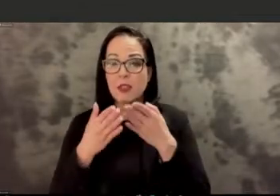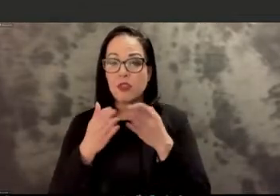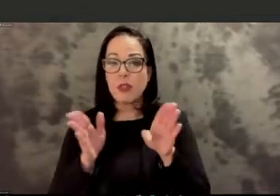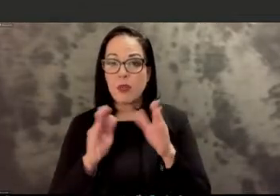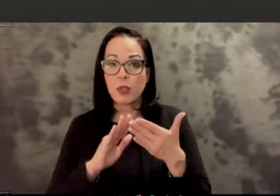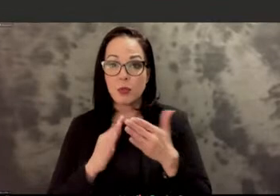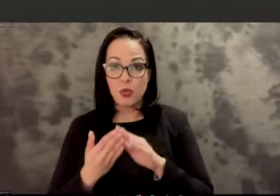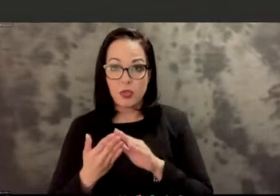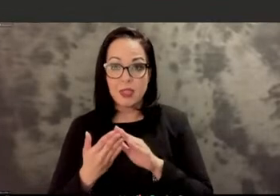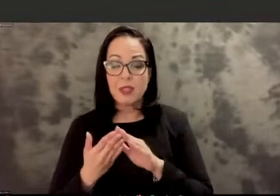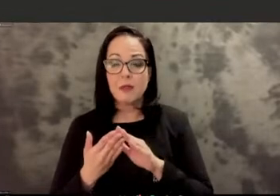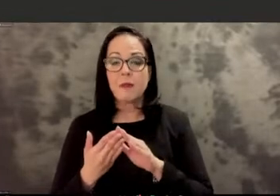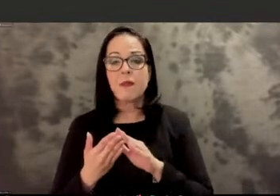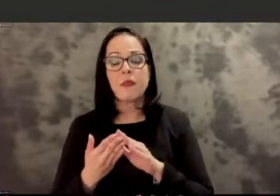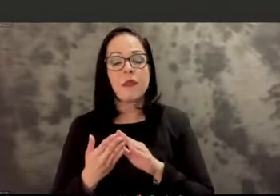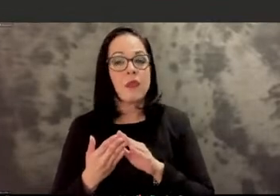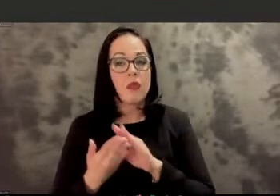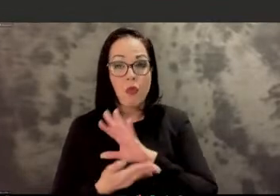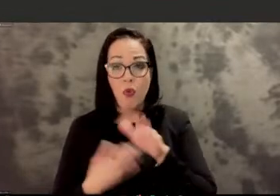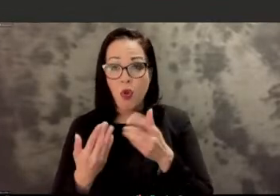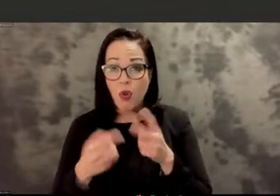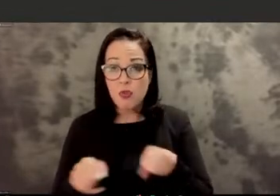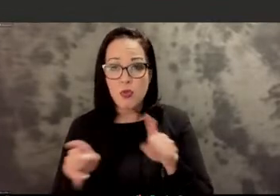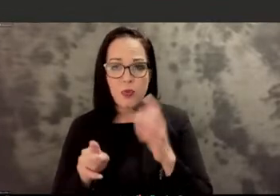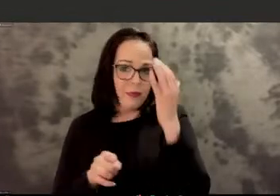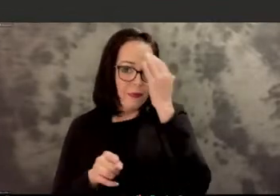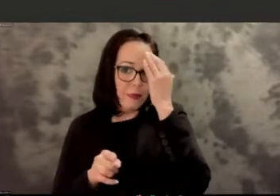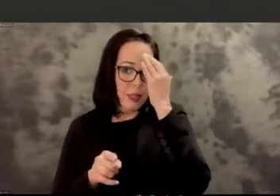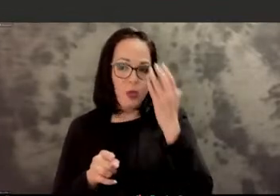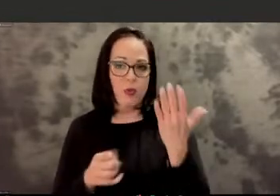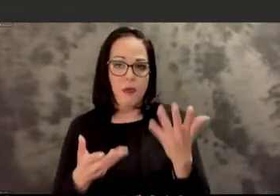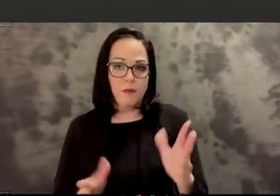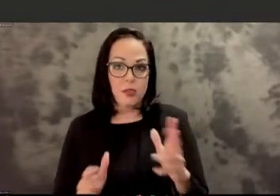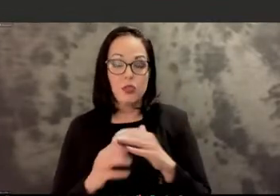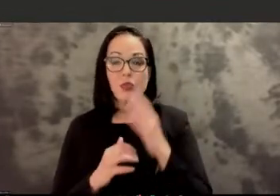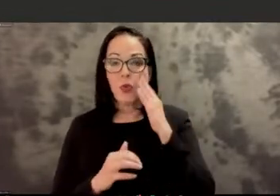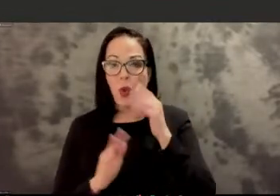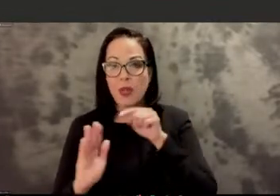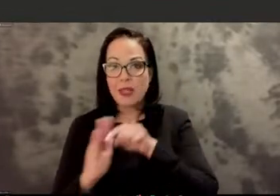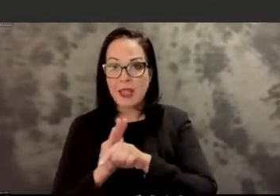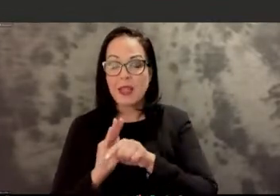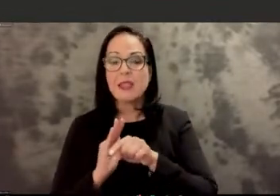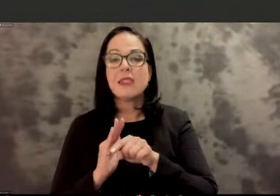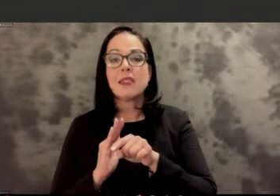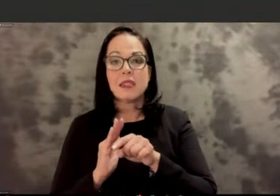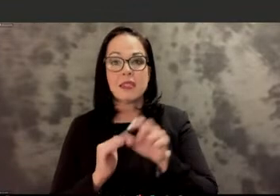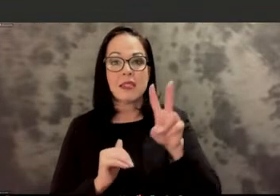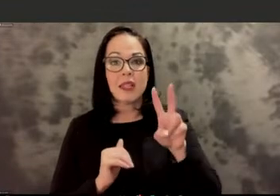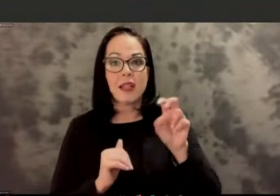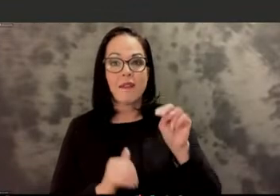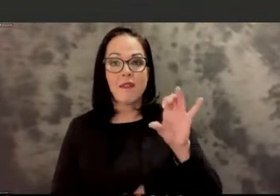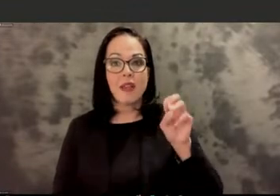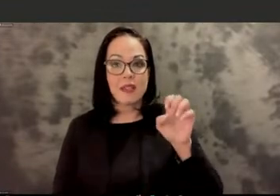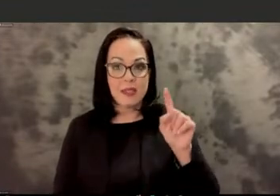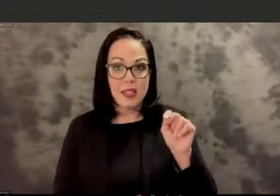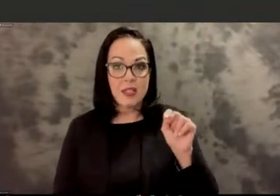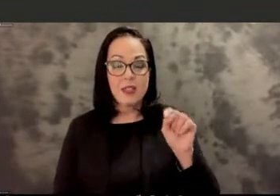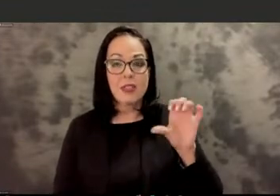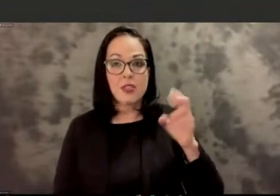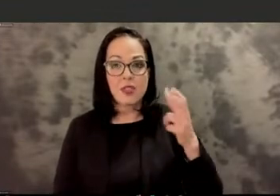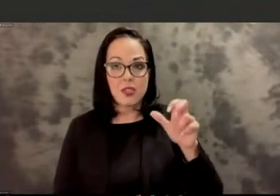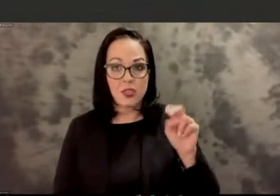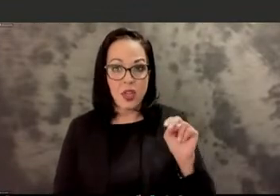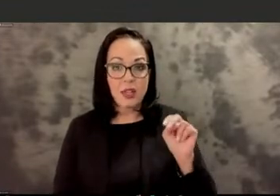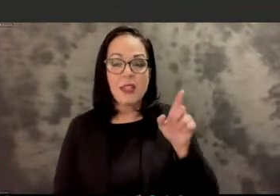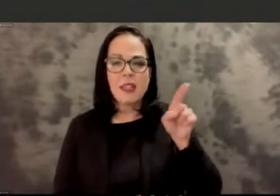community. All of you, I think, are familiar with the killing of Vincent Chen, who was